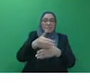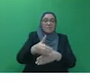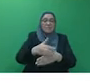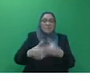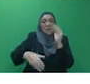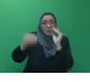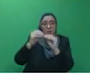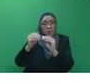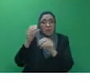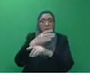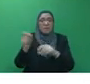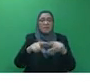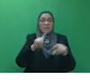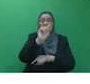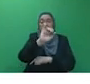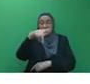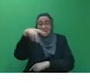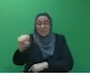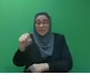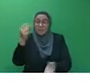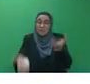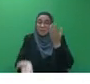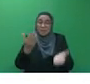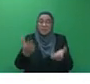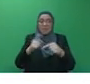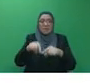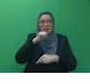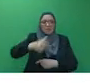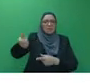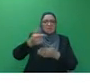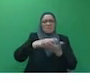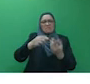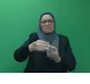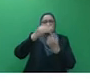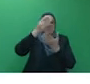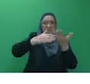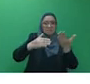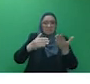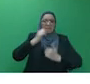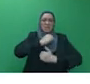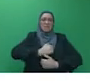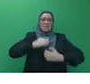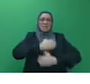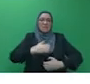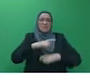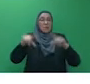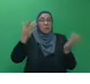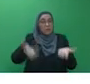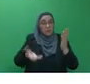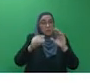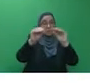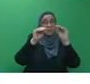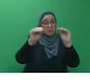tips for people out there who might be faced in parallel kind of situations may not necessarily entertainment but it could be teaching